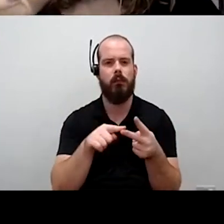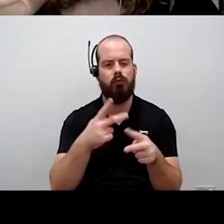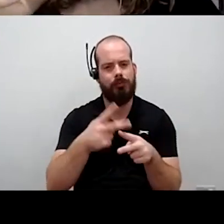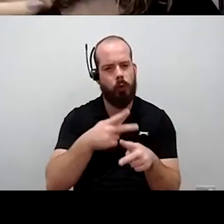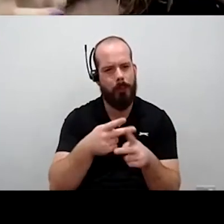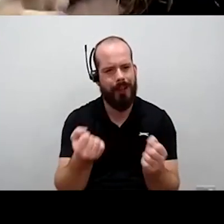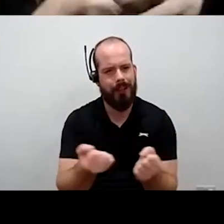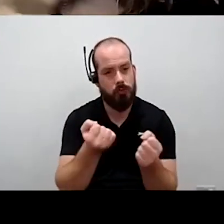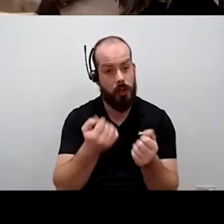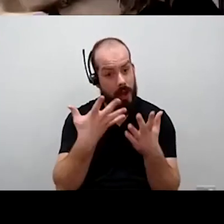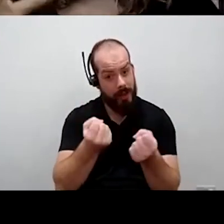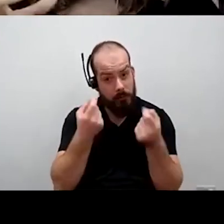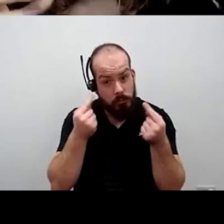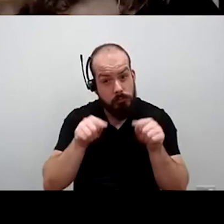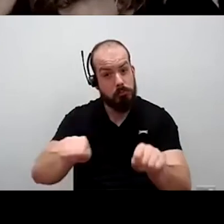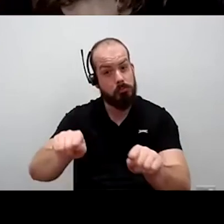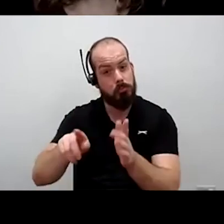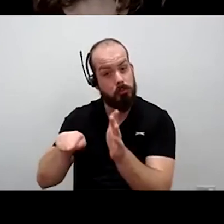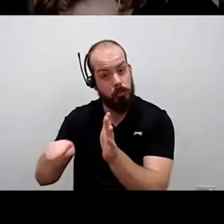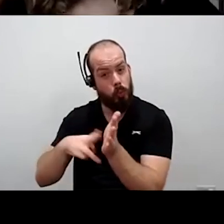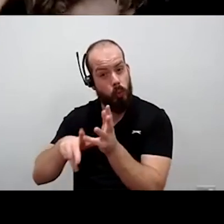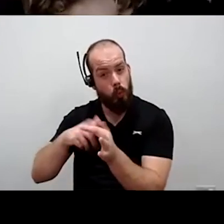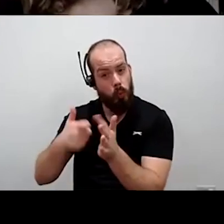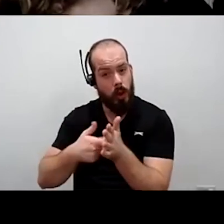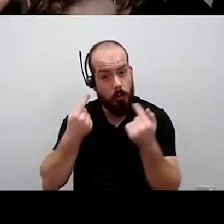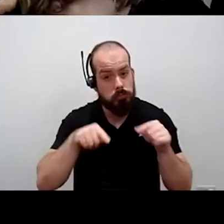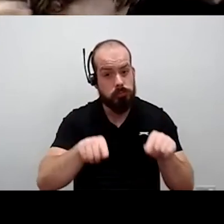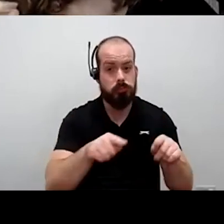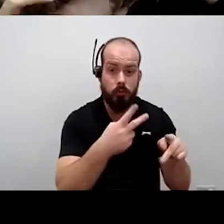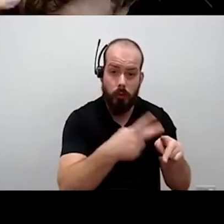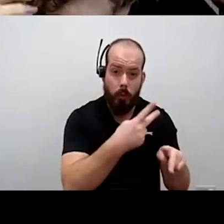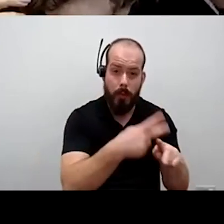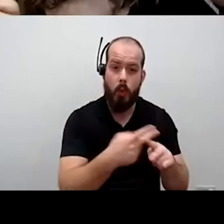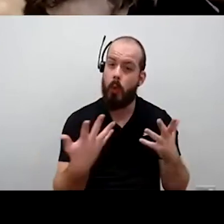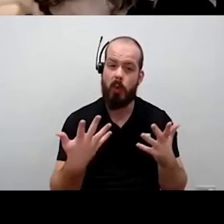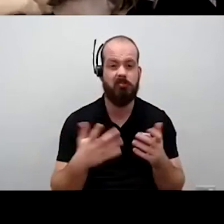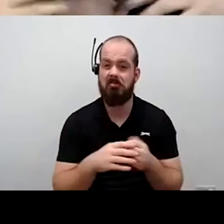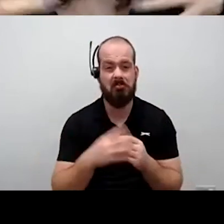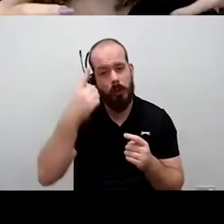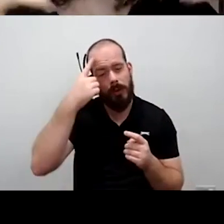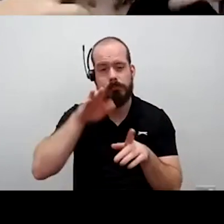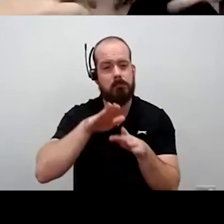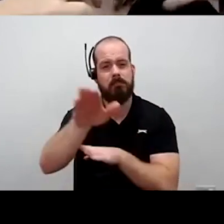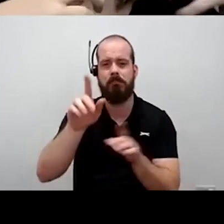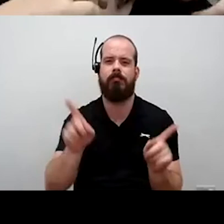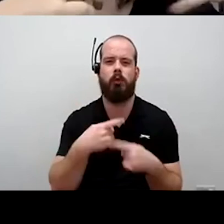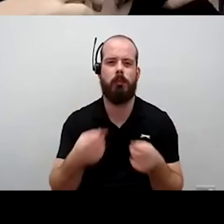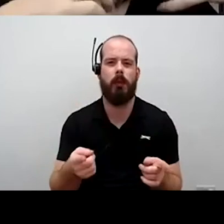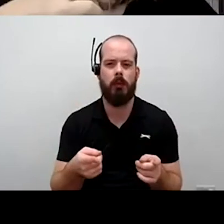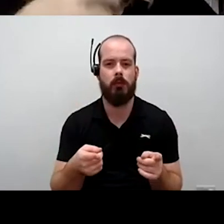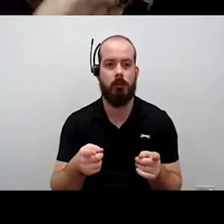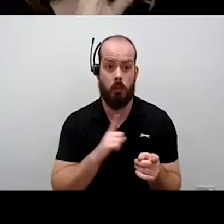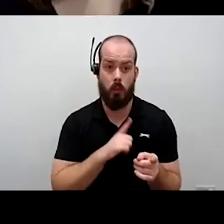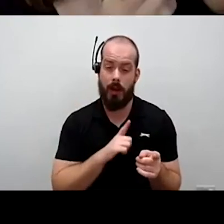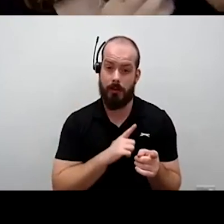alongside nuclear, or is that technologically, culturally, socially not really very possible? Because there is, there has been tensions.